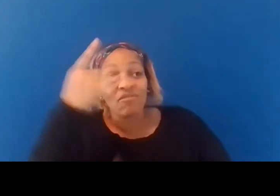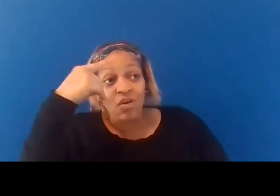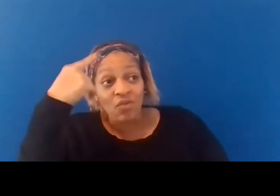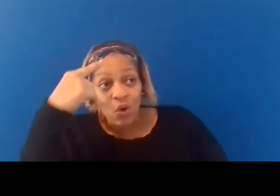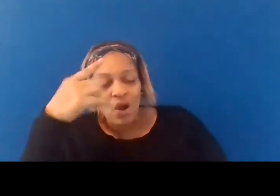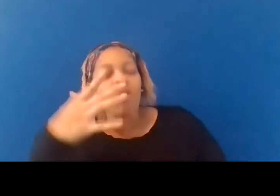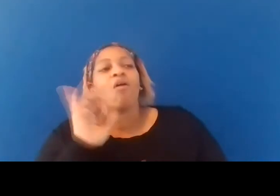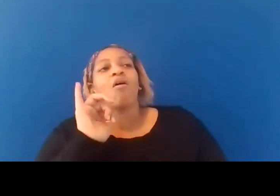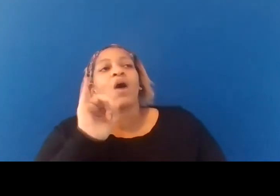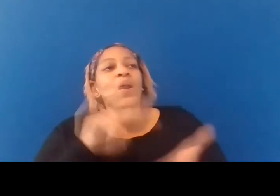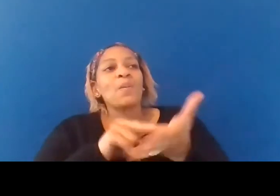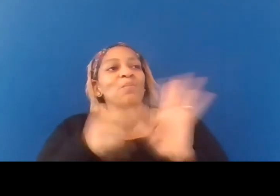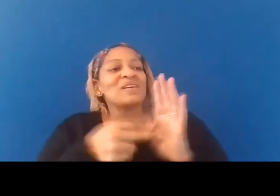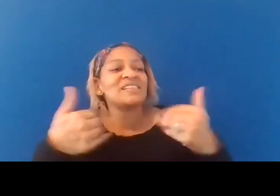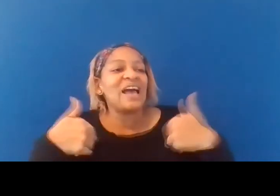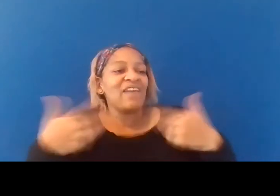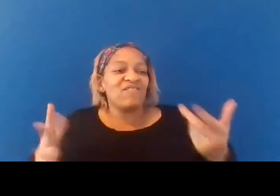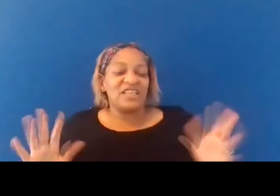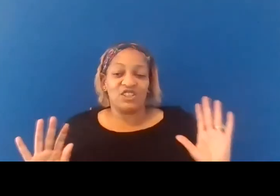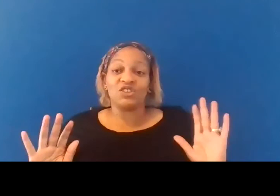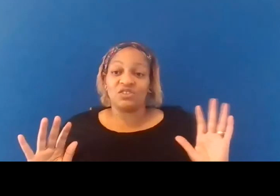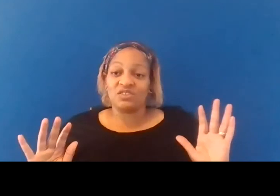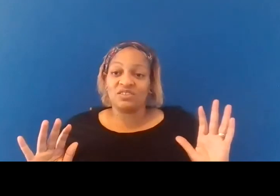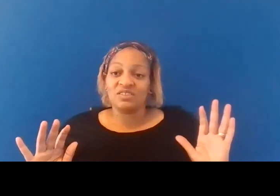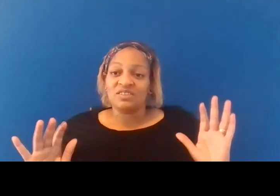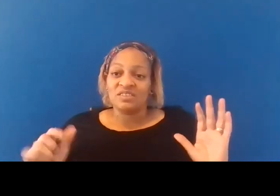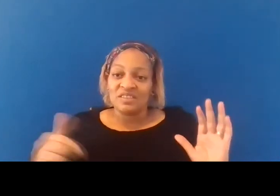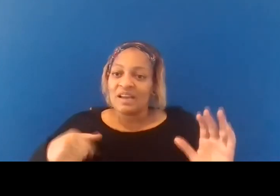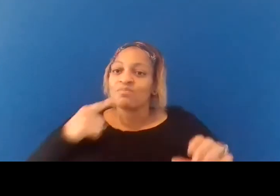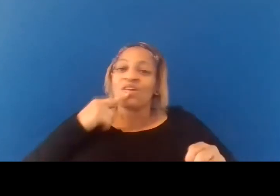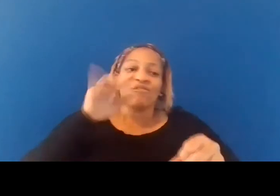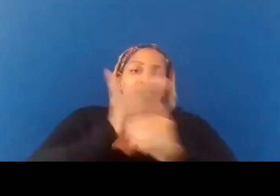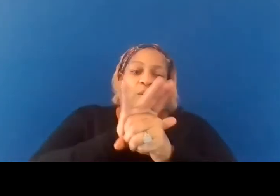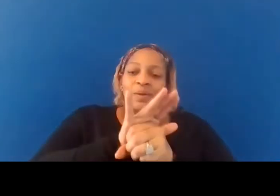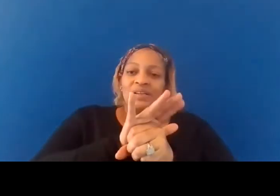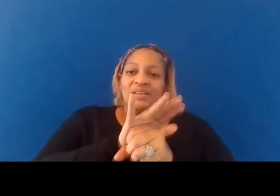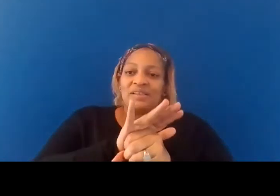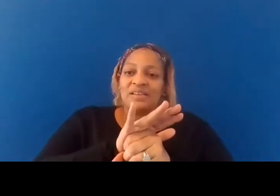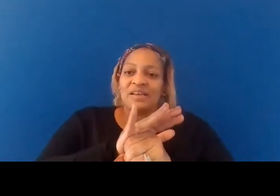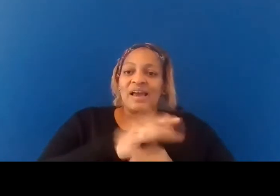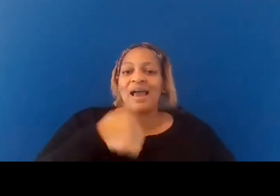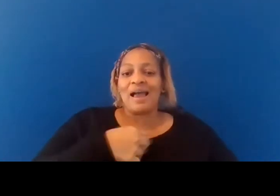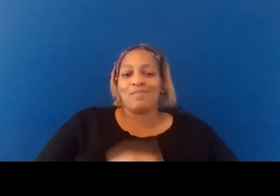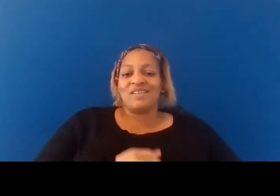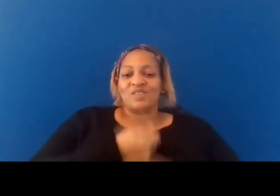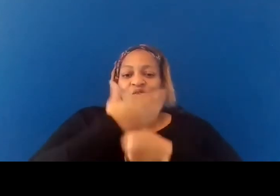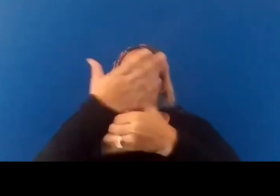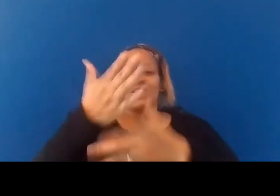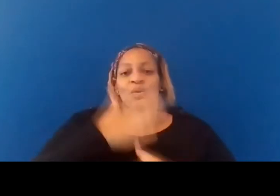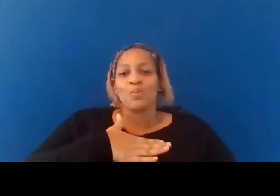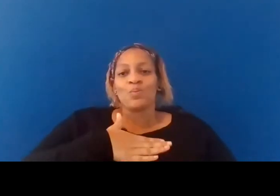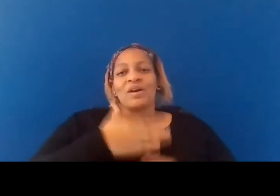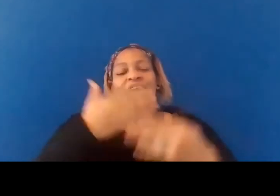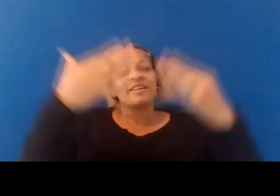for it because I already have it. I'm affirming it, which means I am expressing my gratitude for